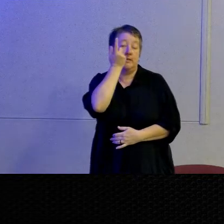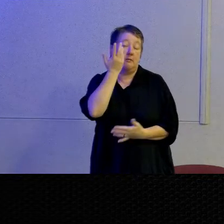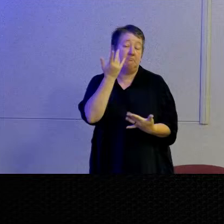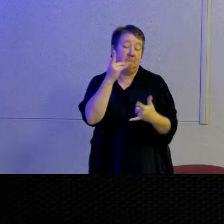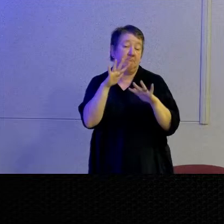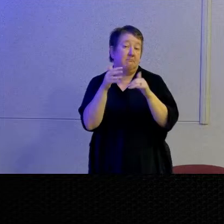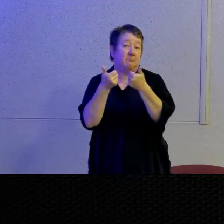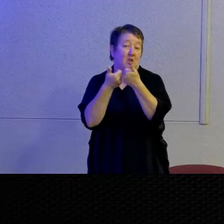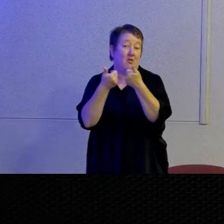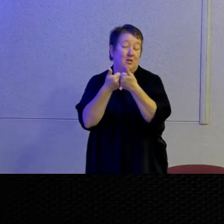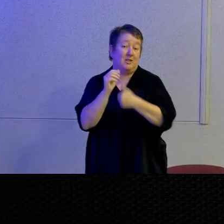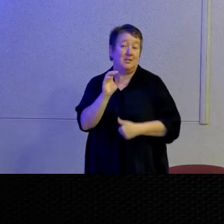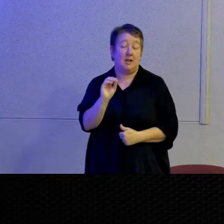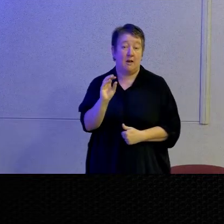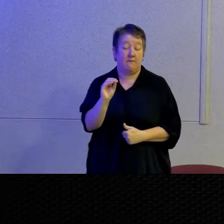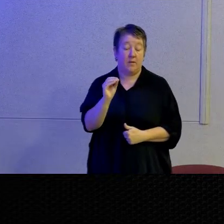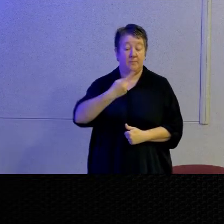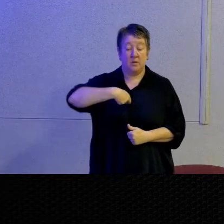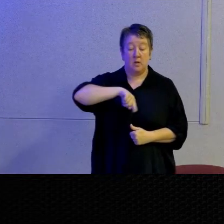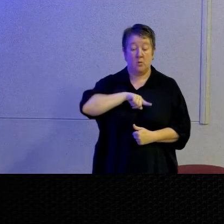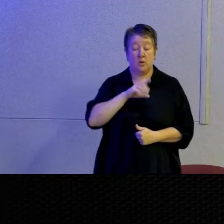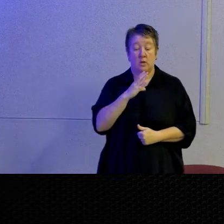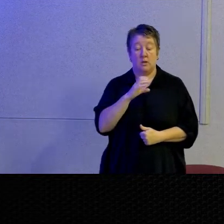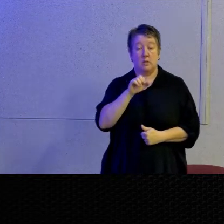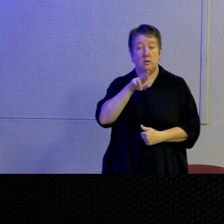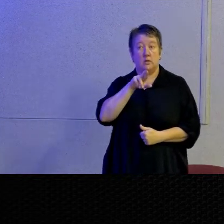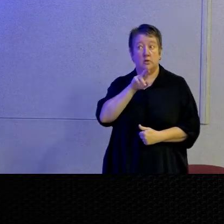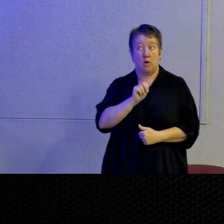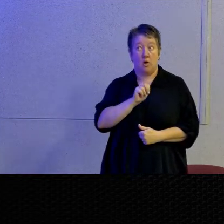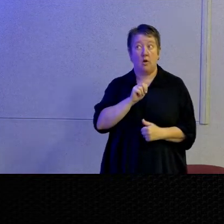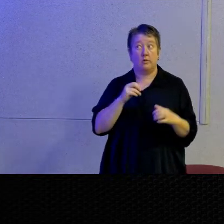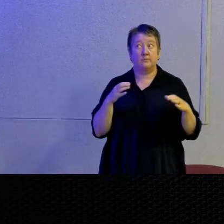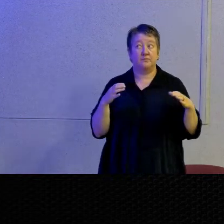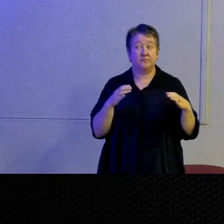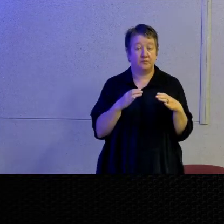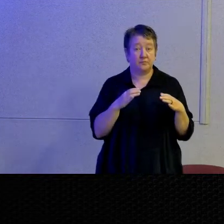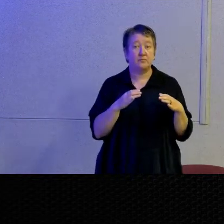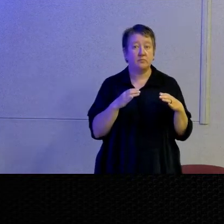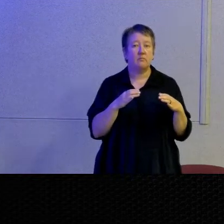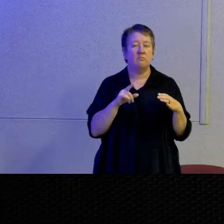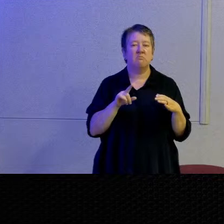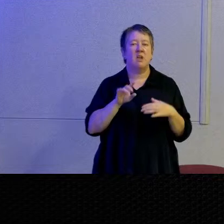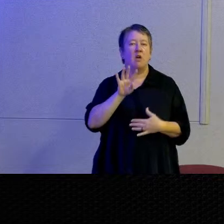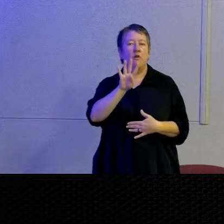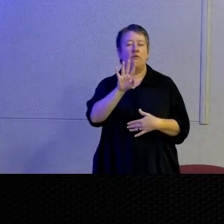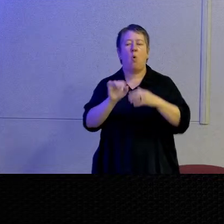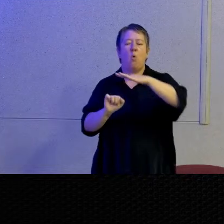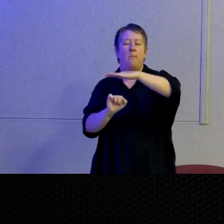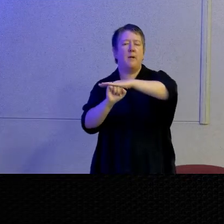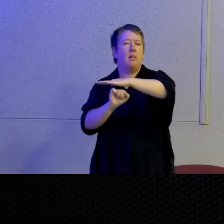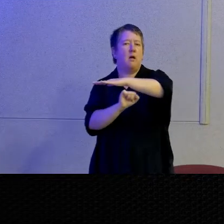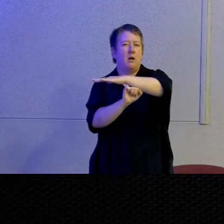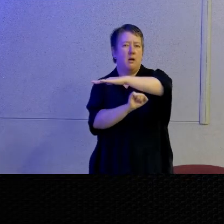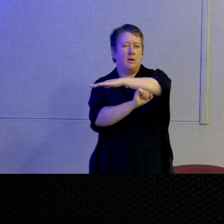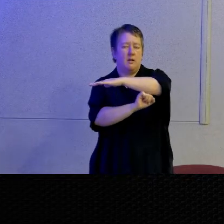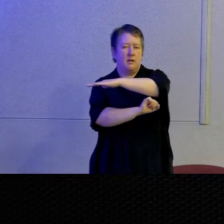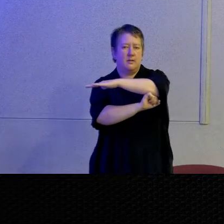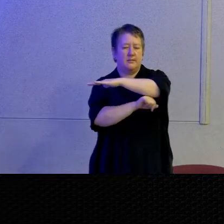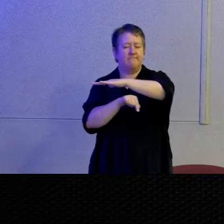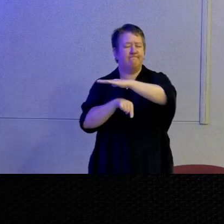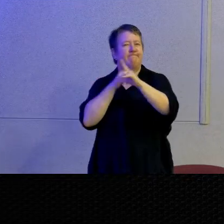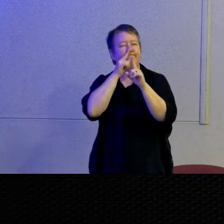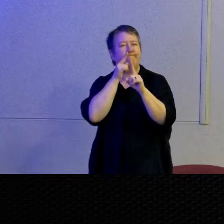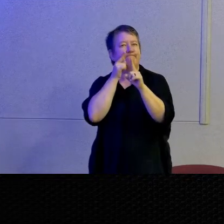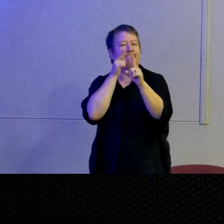And at CERN, just to guide us through this talk, going through the 4 pillars that underpin this